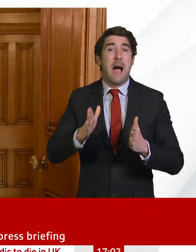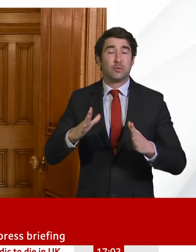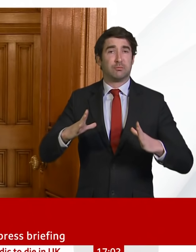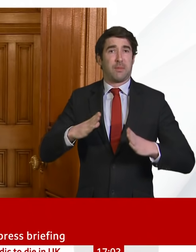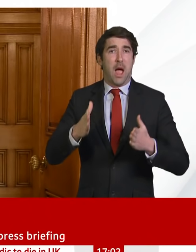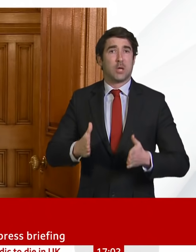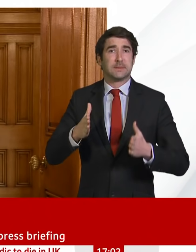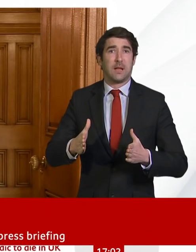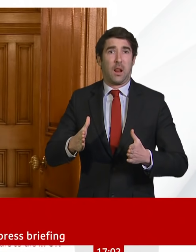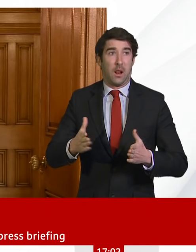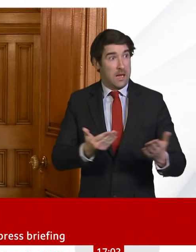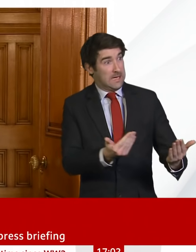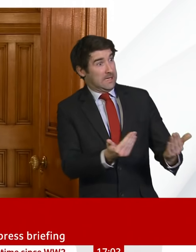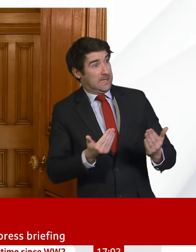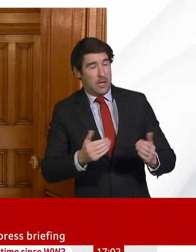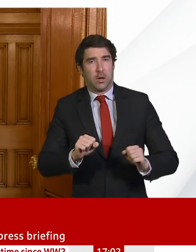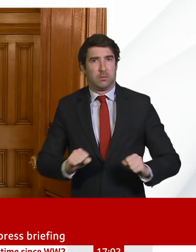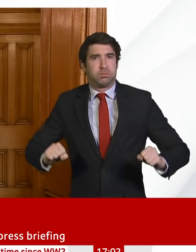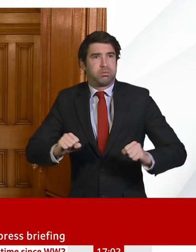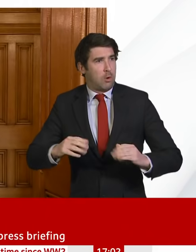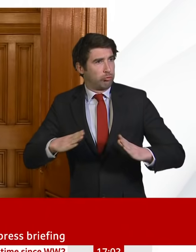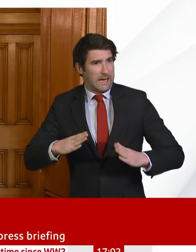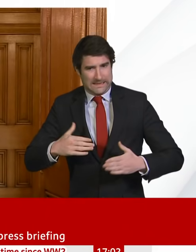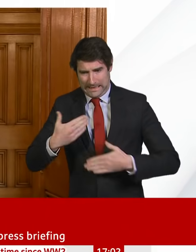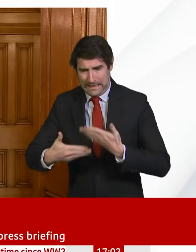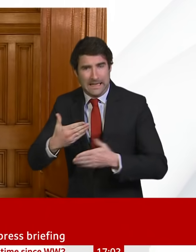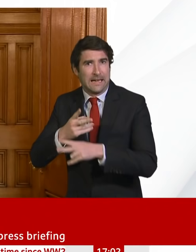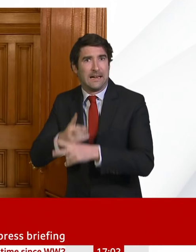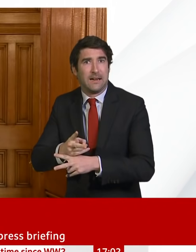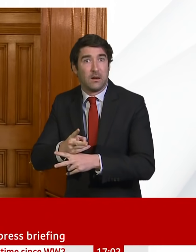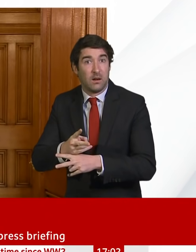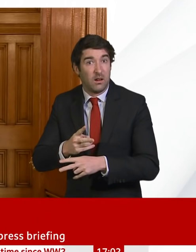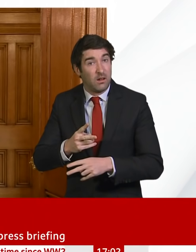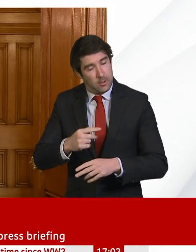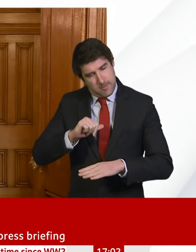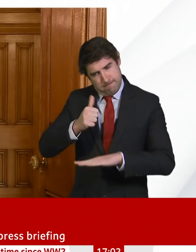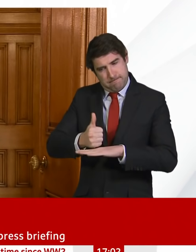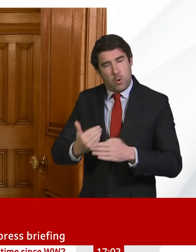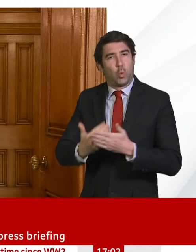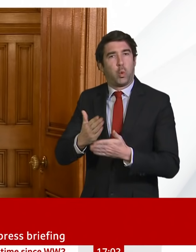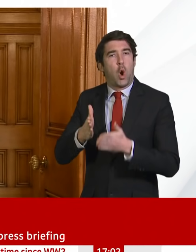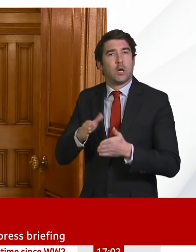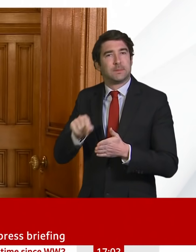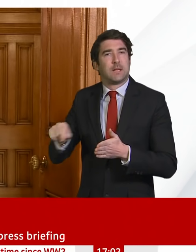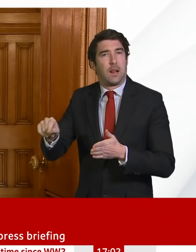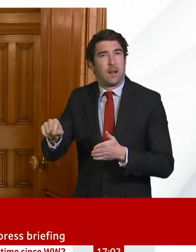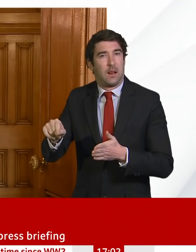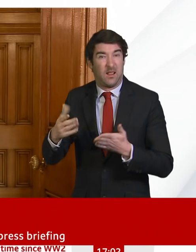care when people need it most. The daily figures show that a total of